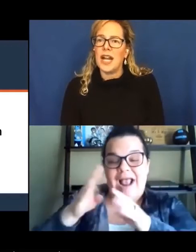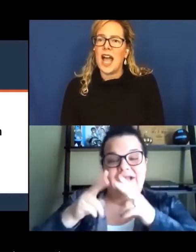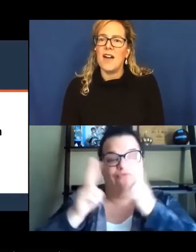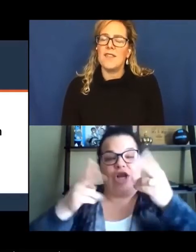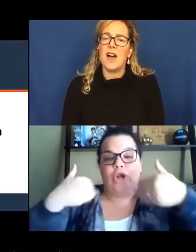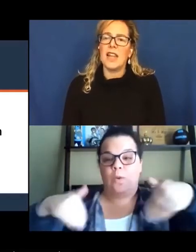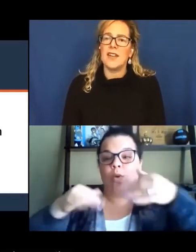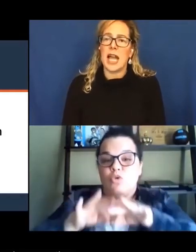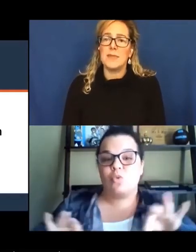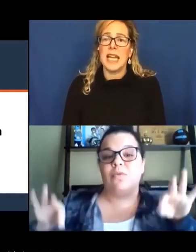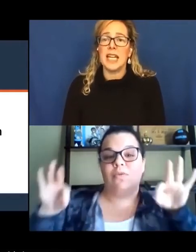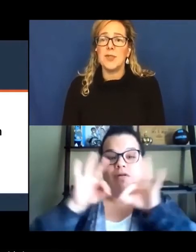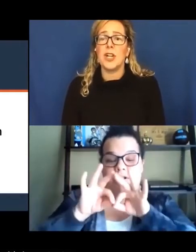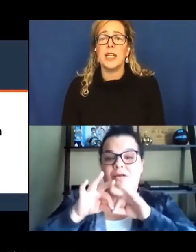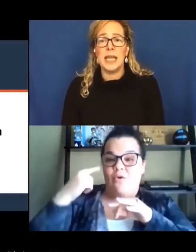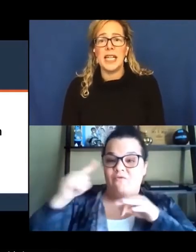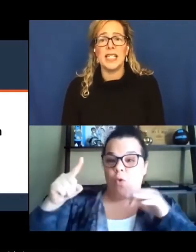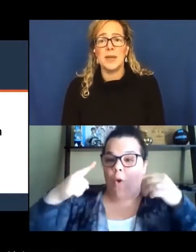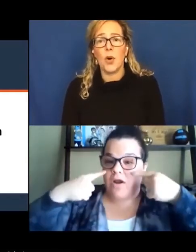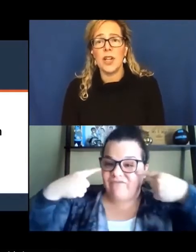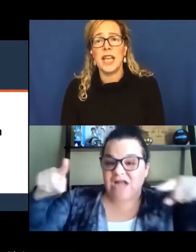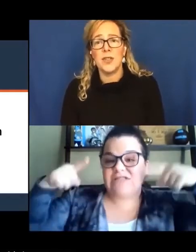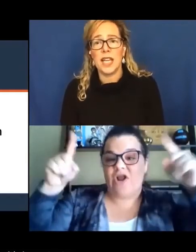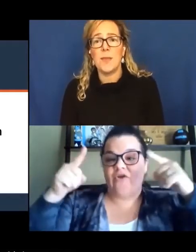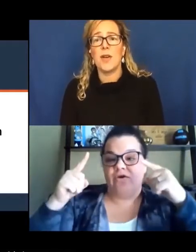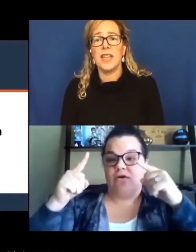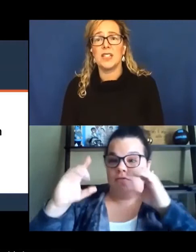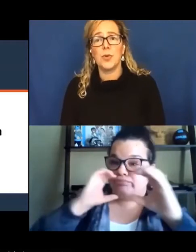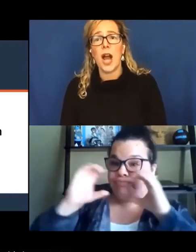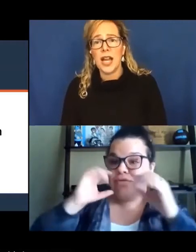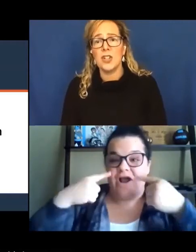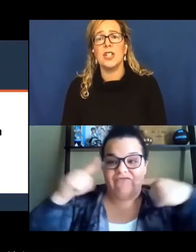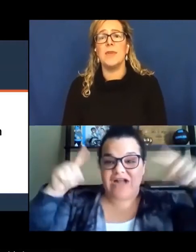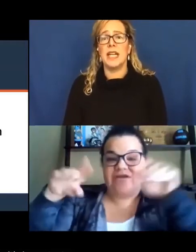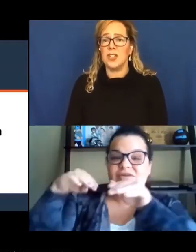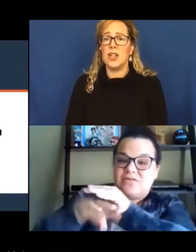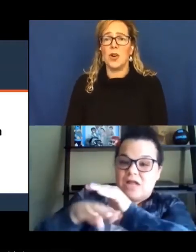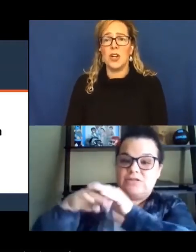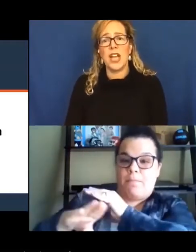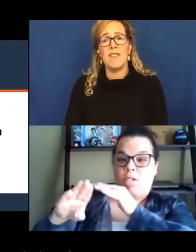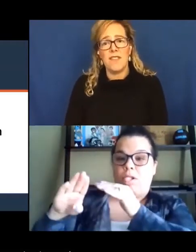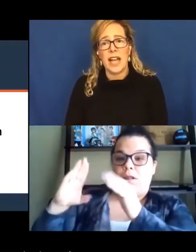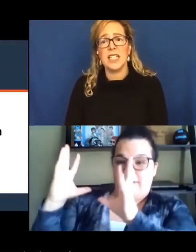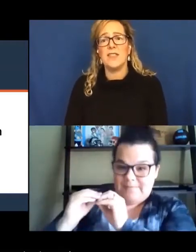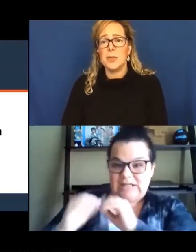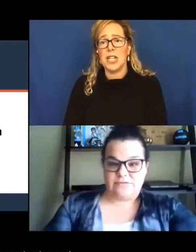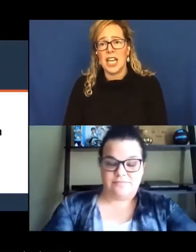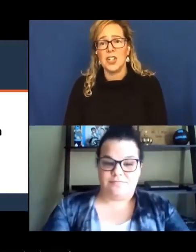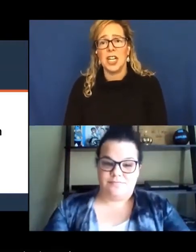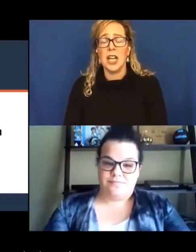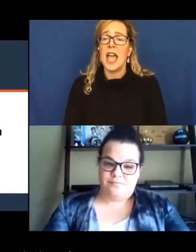Because you don't want to have a lot of time taken up during the meeting, it's important that you think about things prior to the meeting in order to have